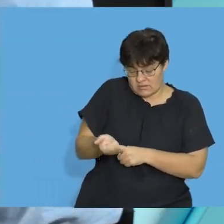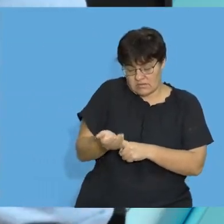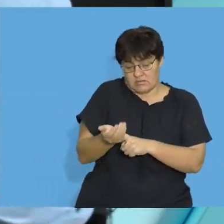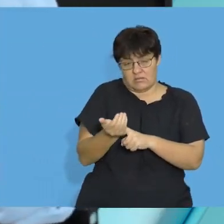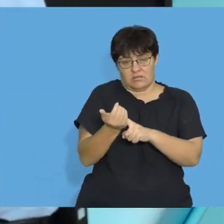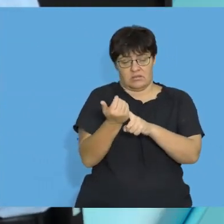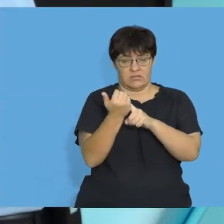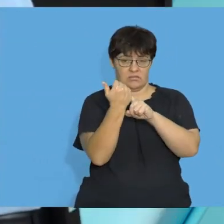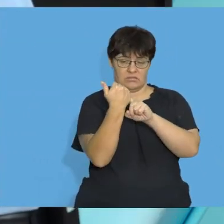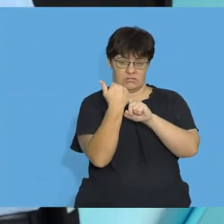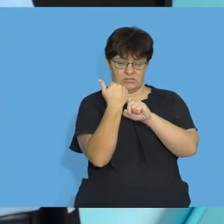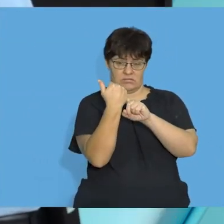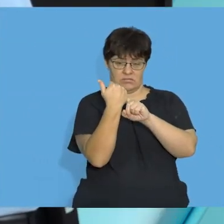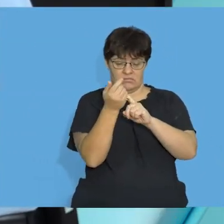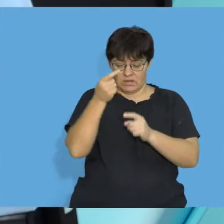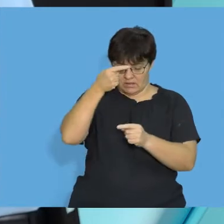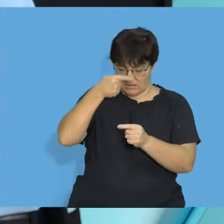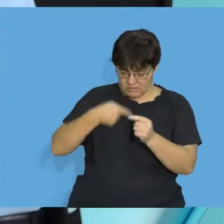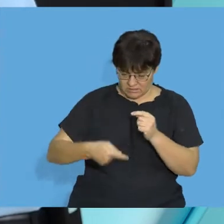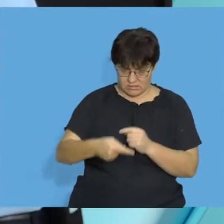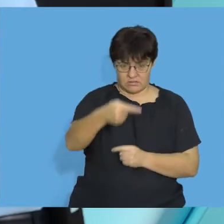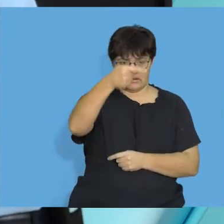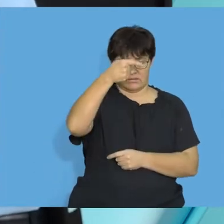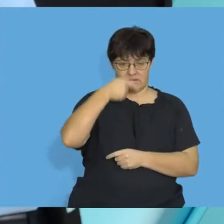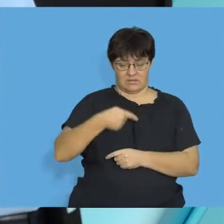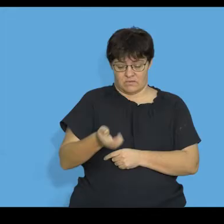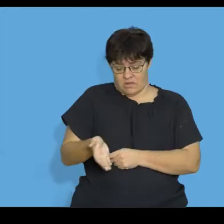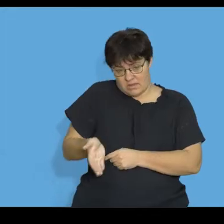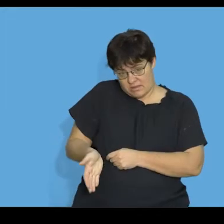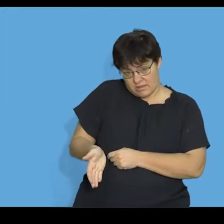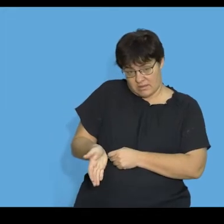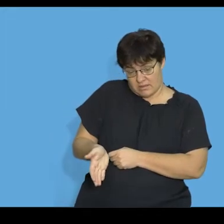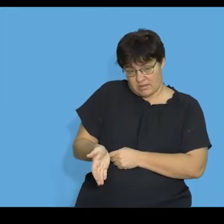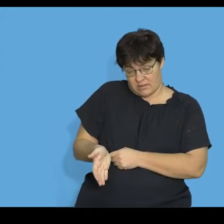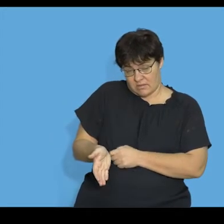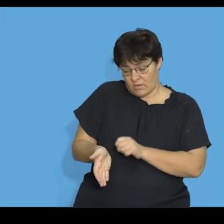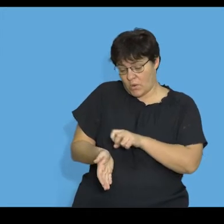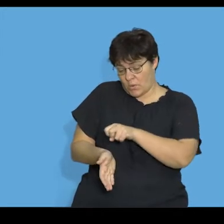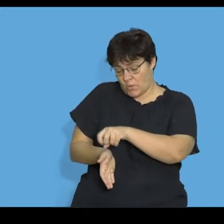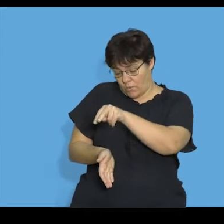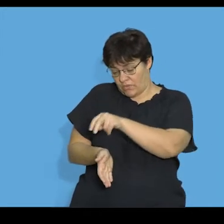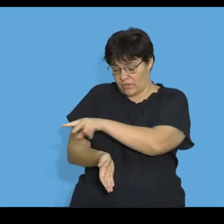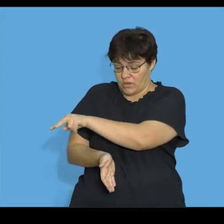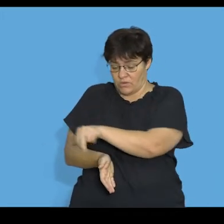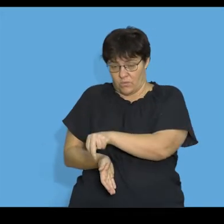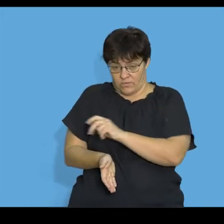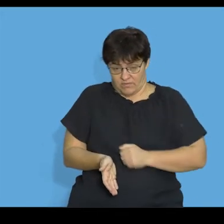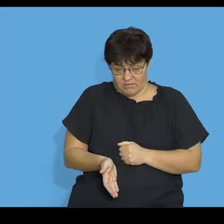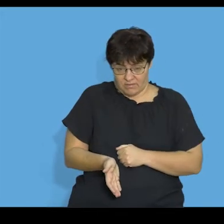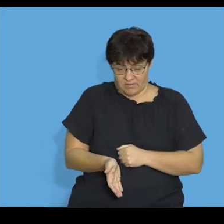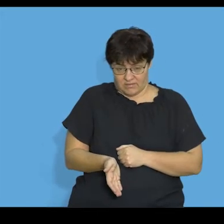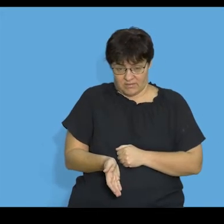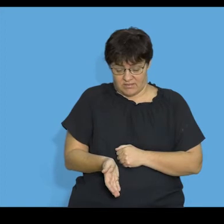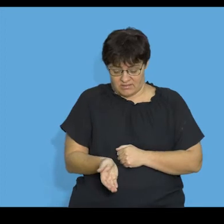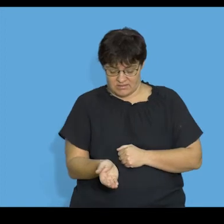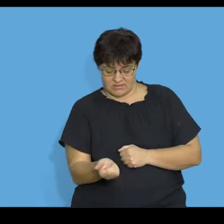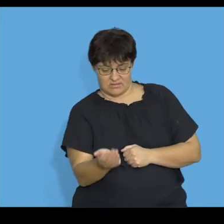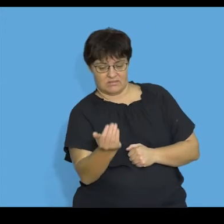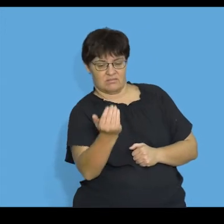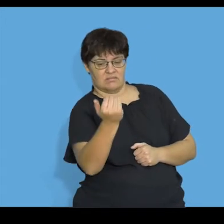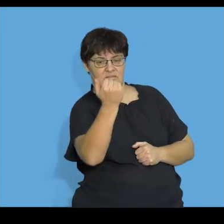be going down on this side and all the way down, and if you follow this line, it will go up on that